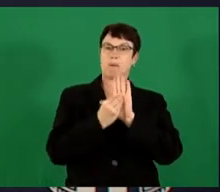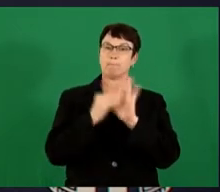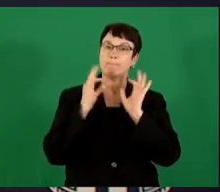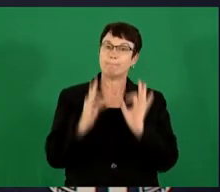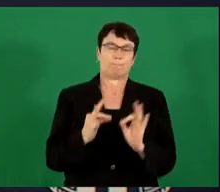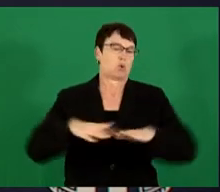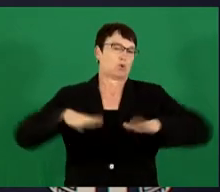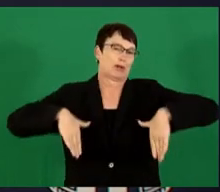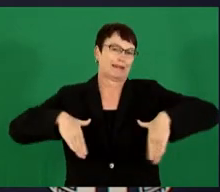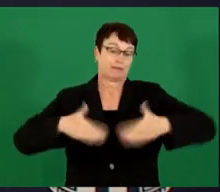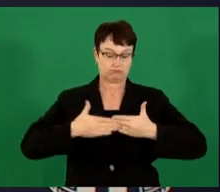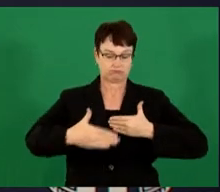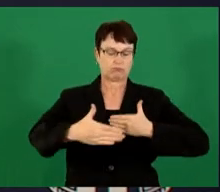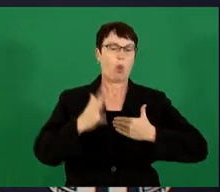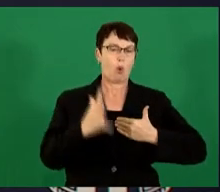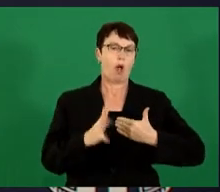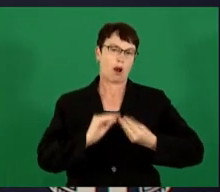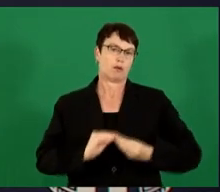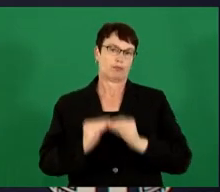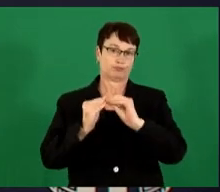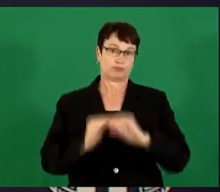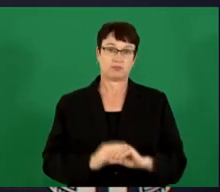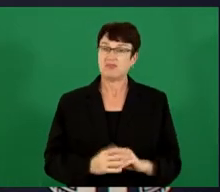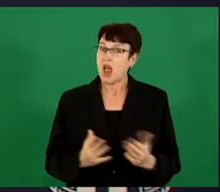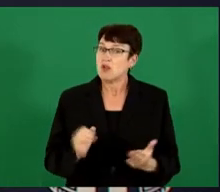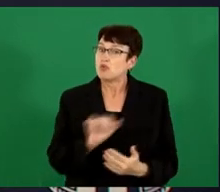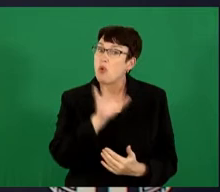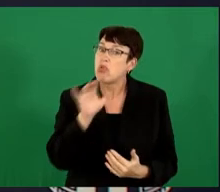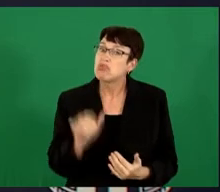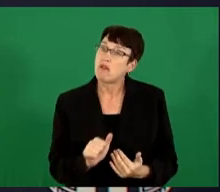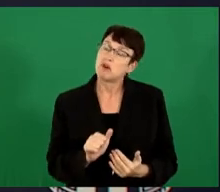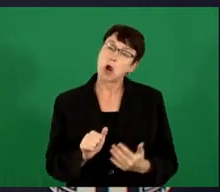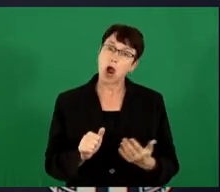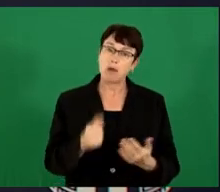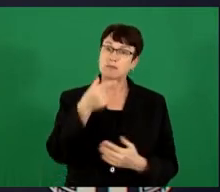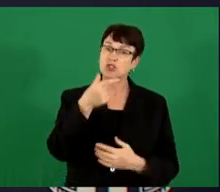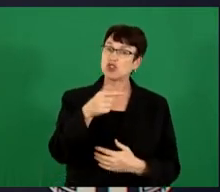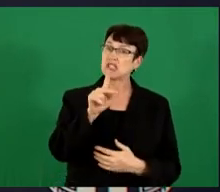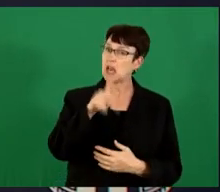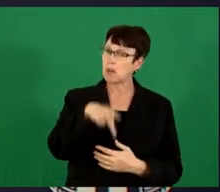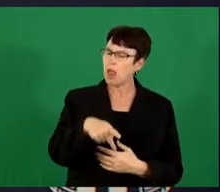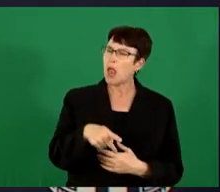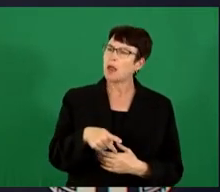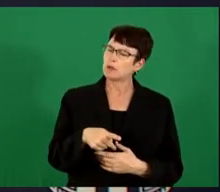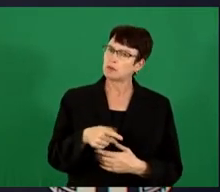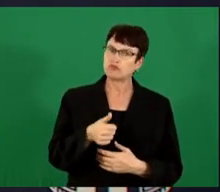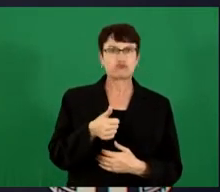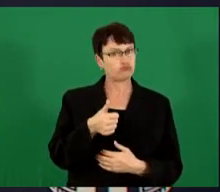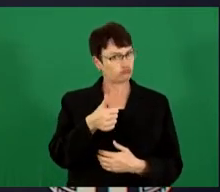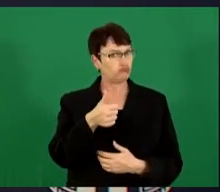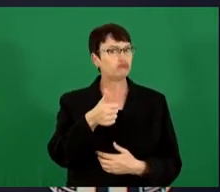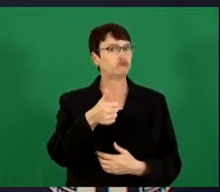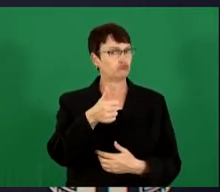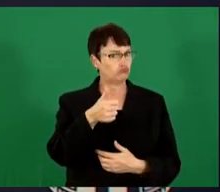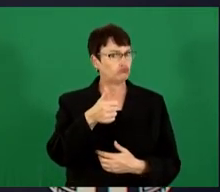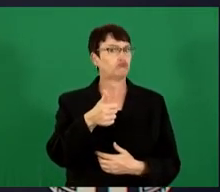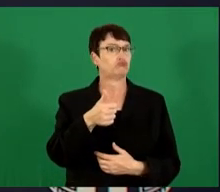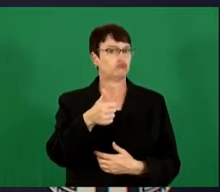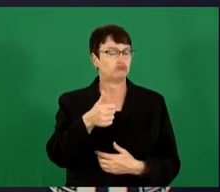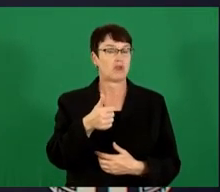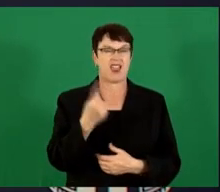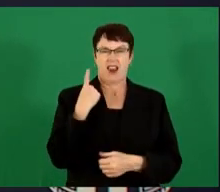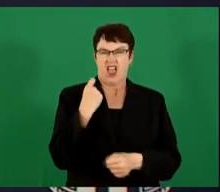While South Africa's GDP was relatively strong, growing 1.6% in the third quarter